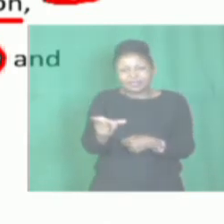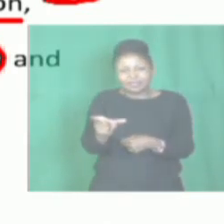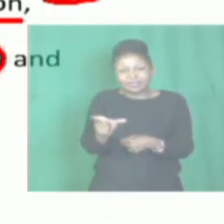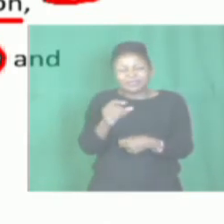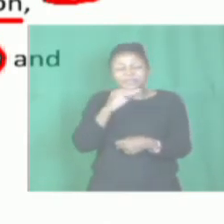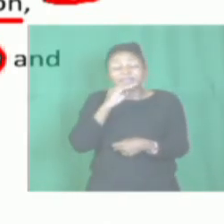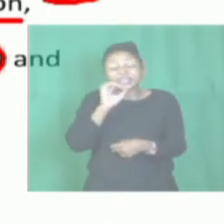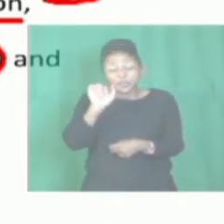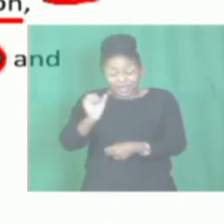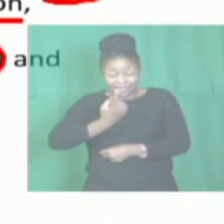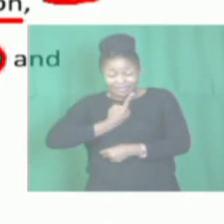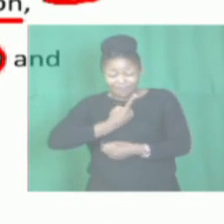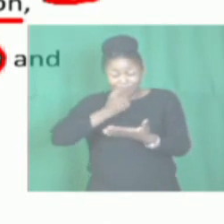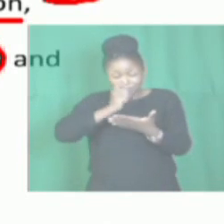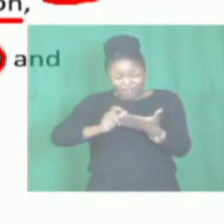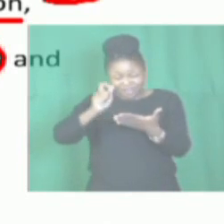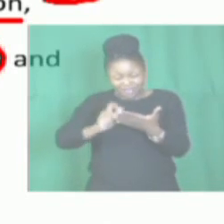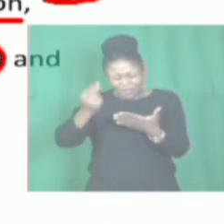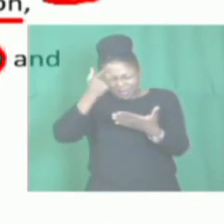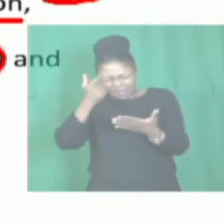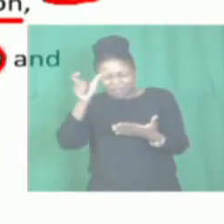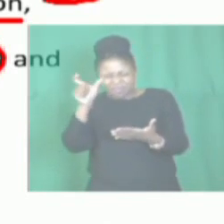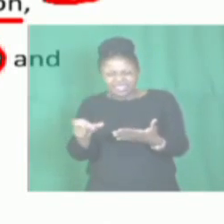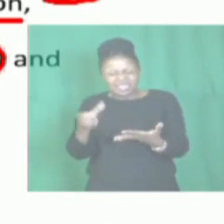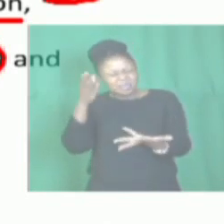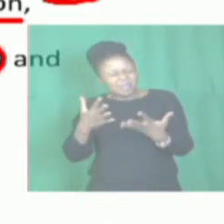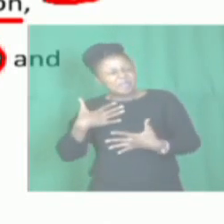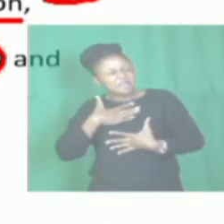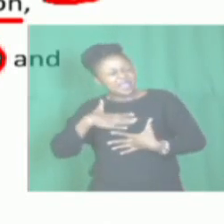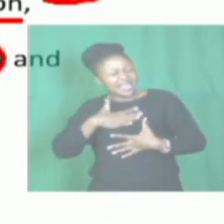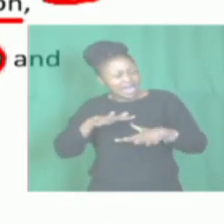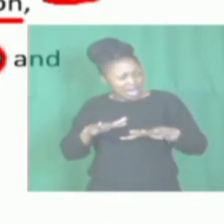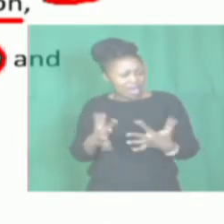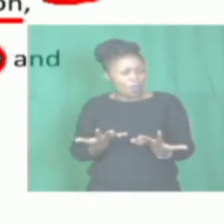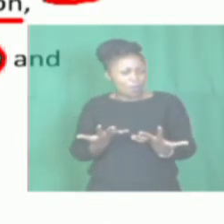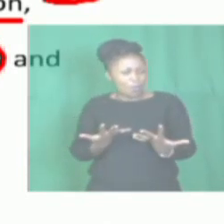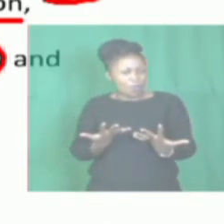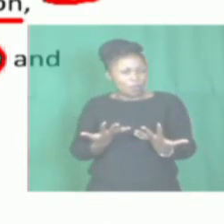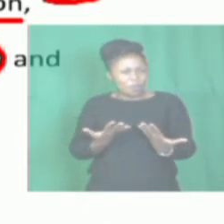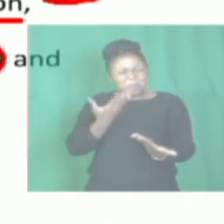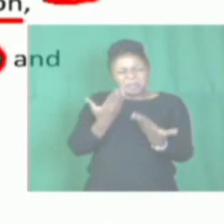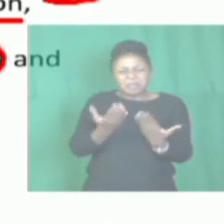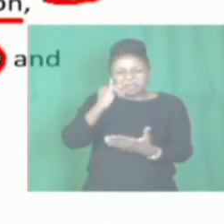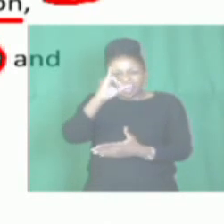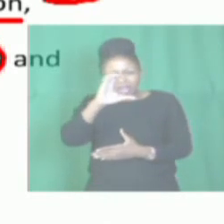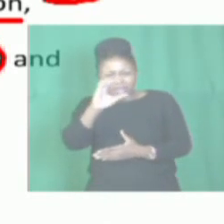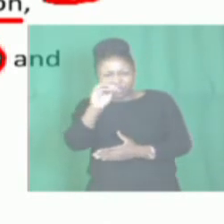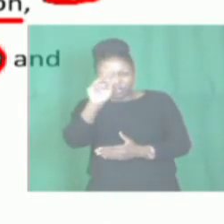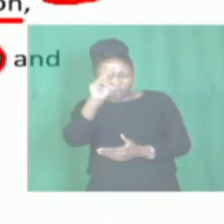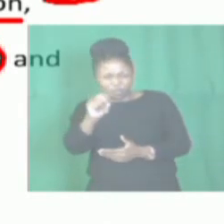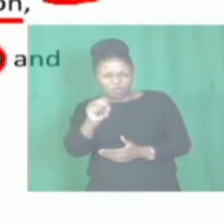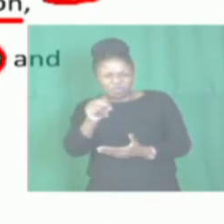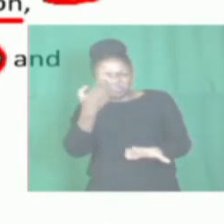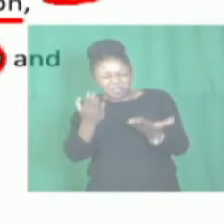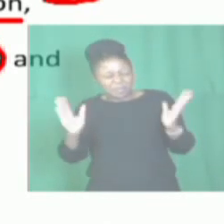but you need to say if this person inspires you, influences you. Is he your icon? Is he your mentor?